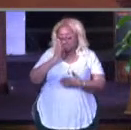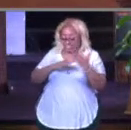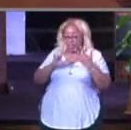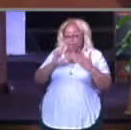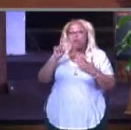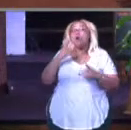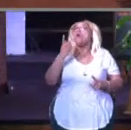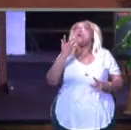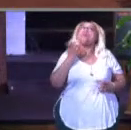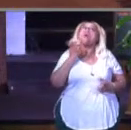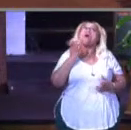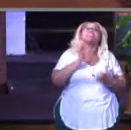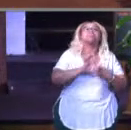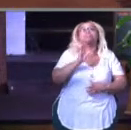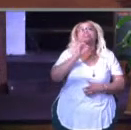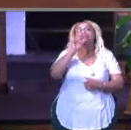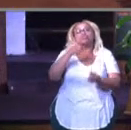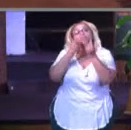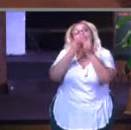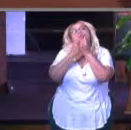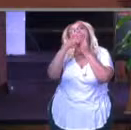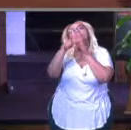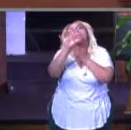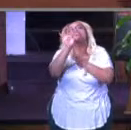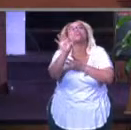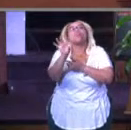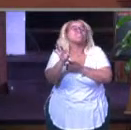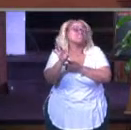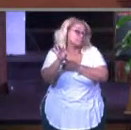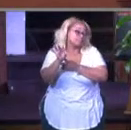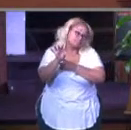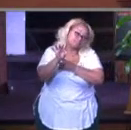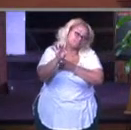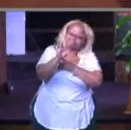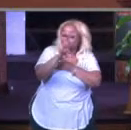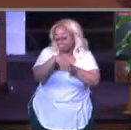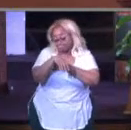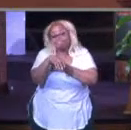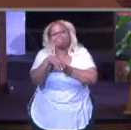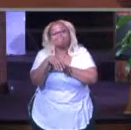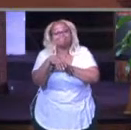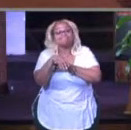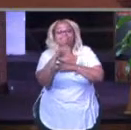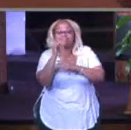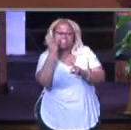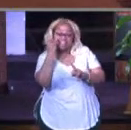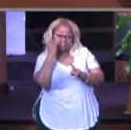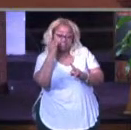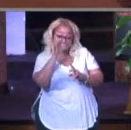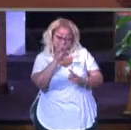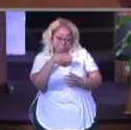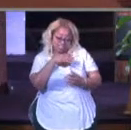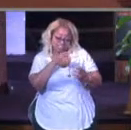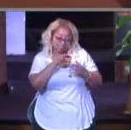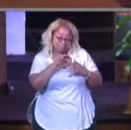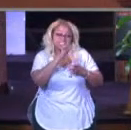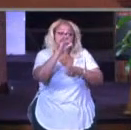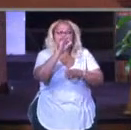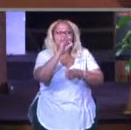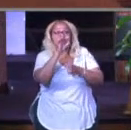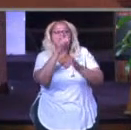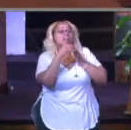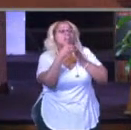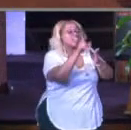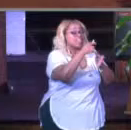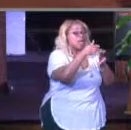Some only want the Spirit to support their choices. If the Spirit leads them in a way